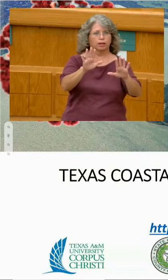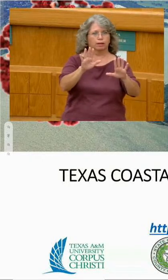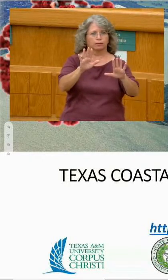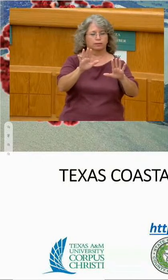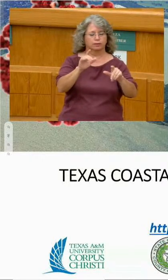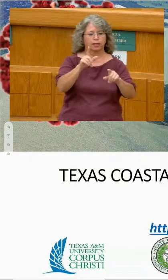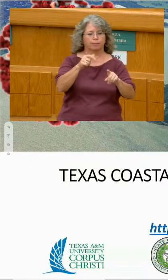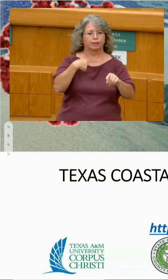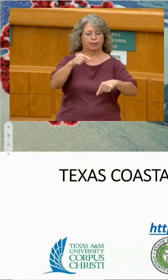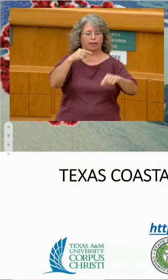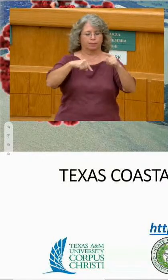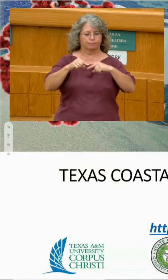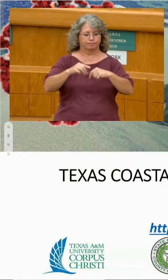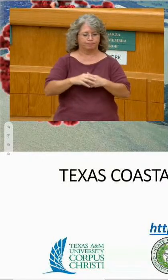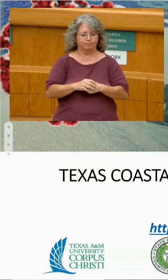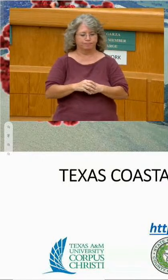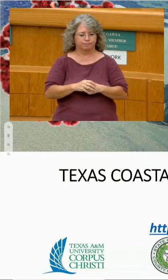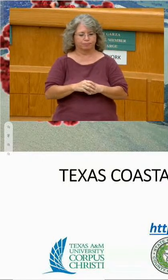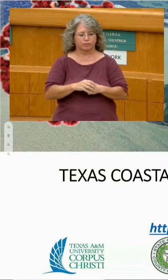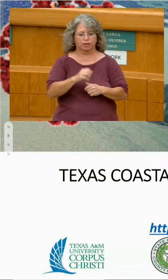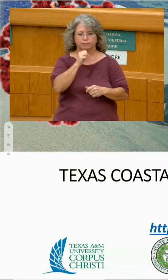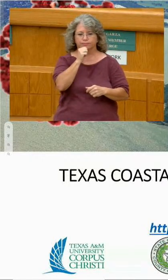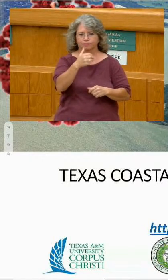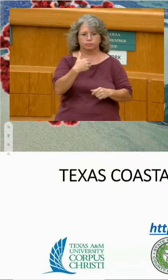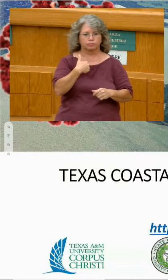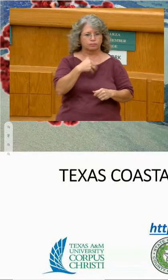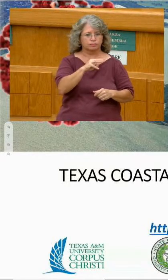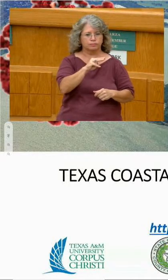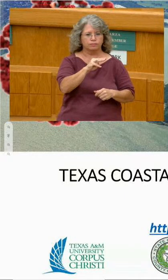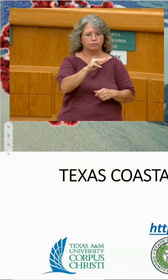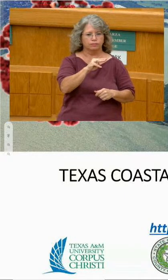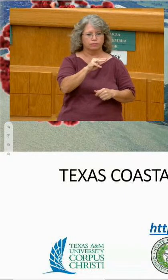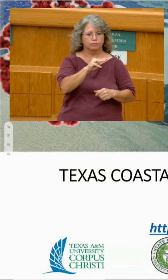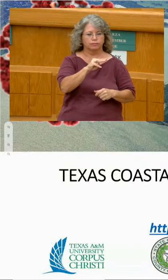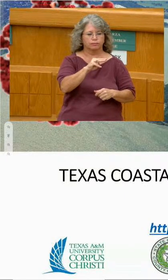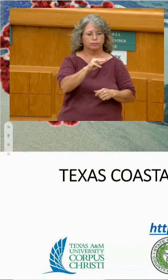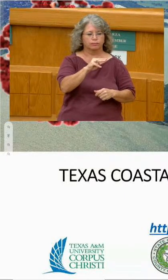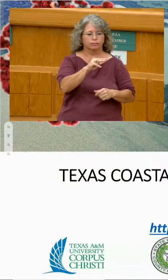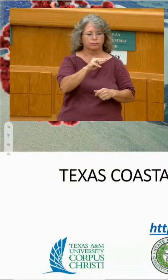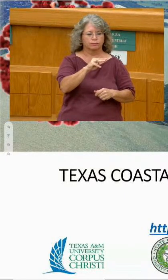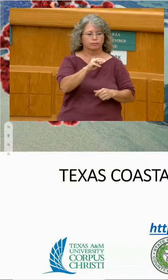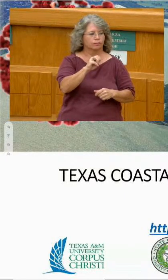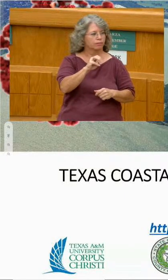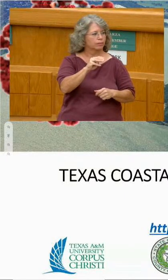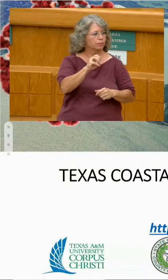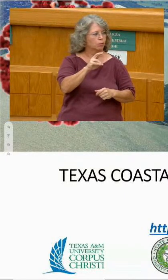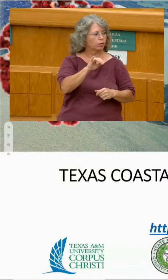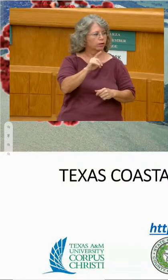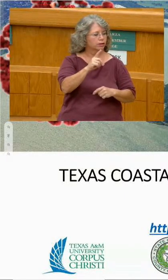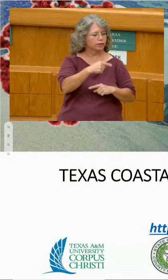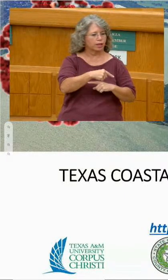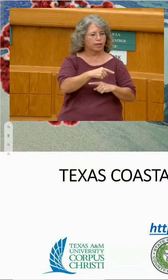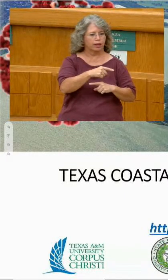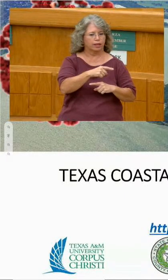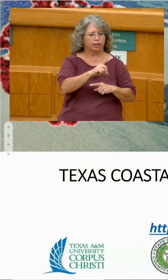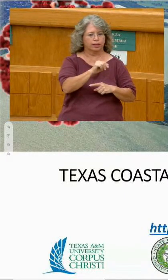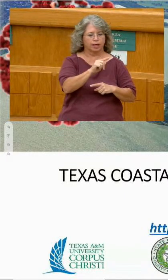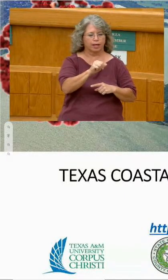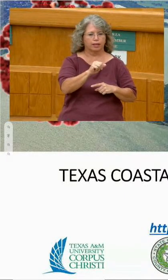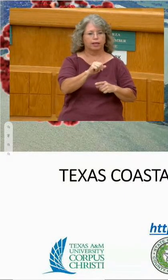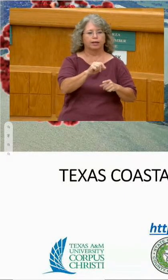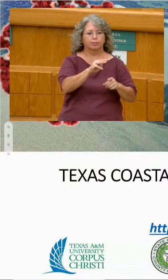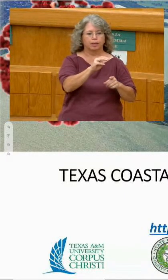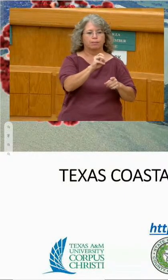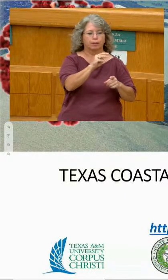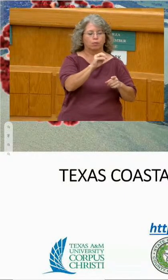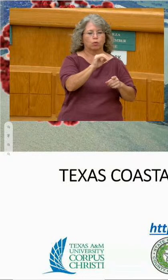up. We don't have the Memorial Day data yet, but for the most recent data that we have, Memorial Day